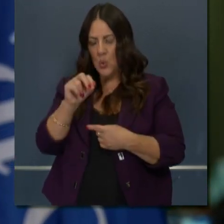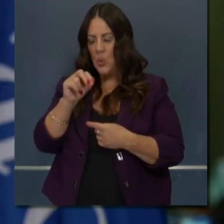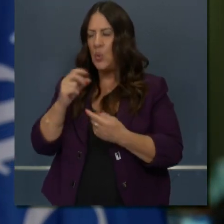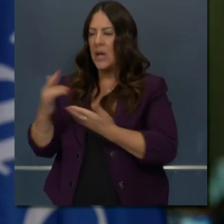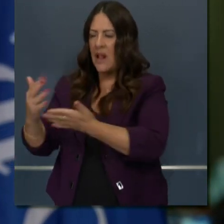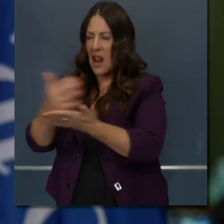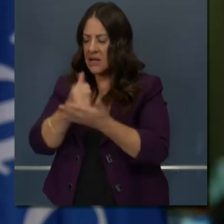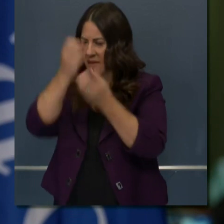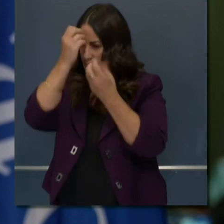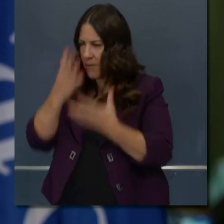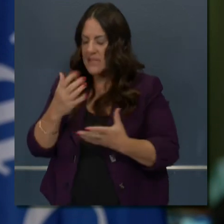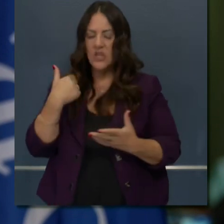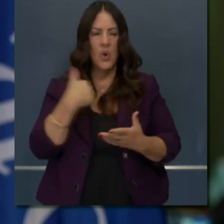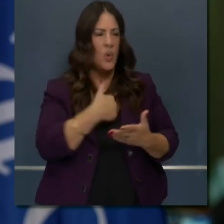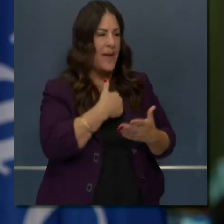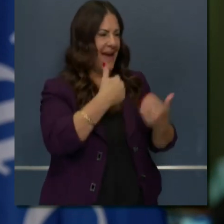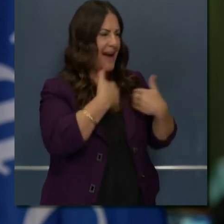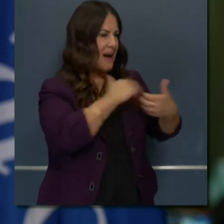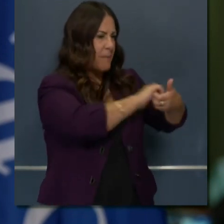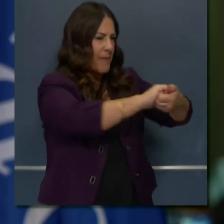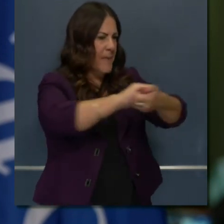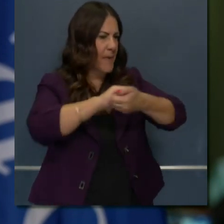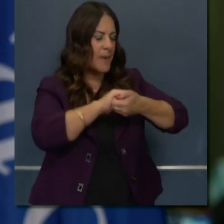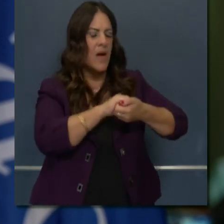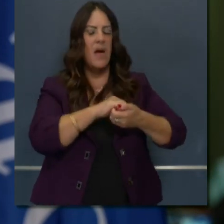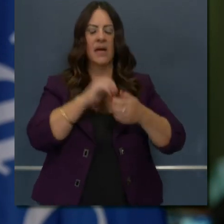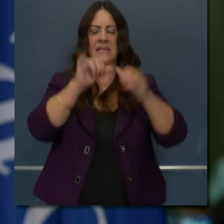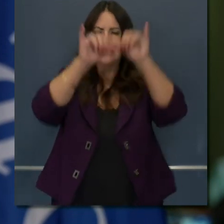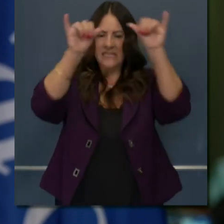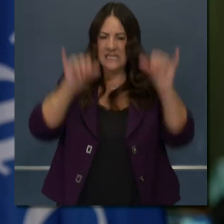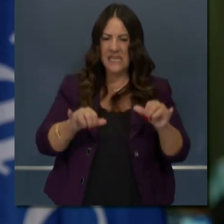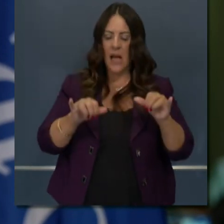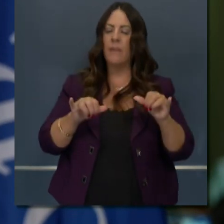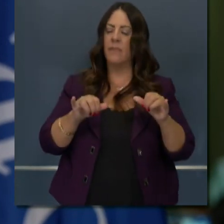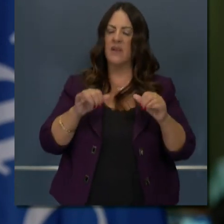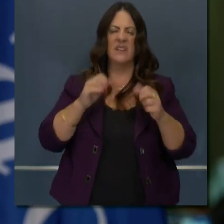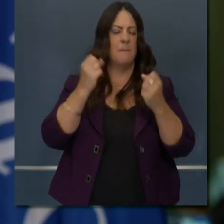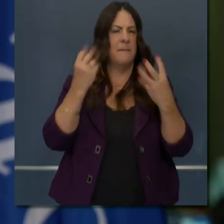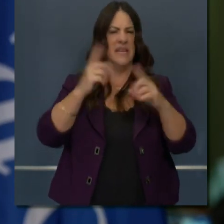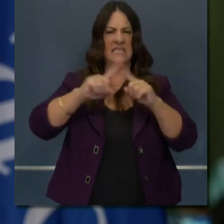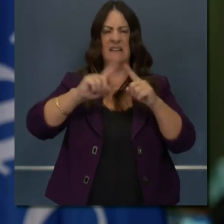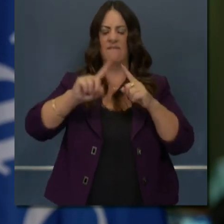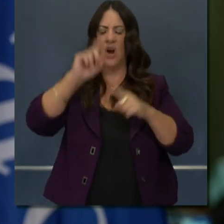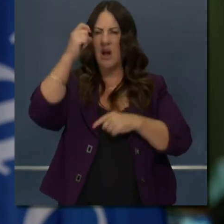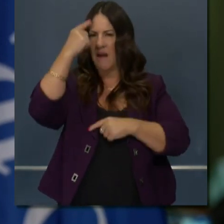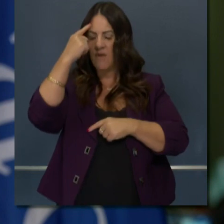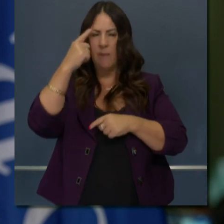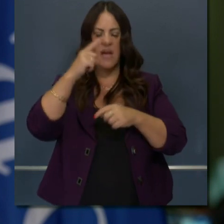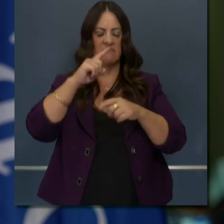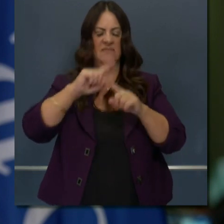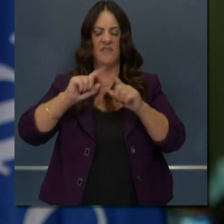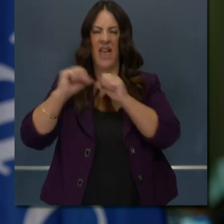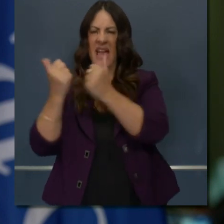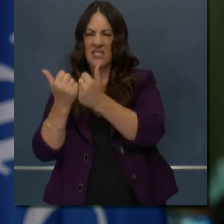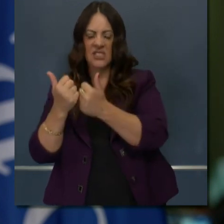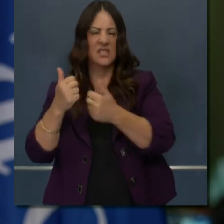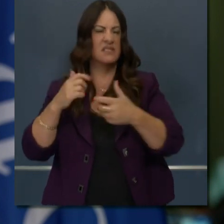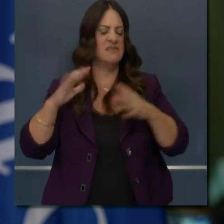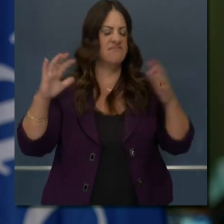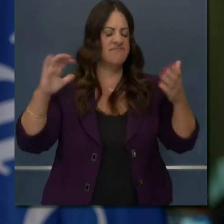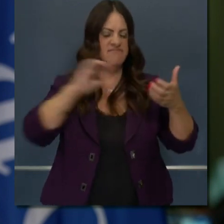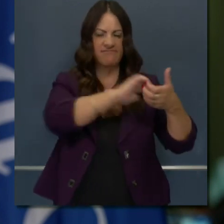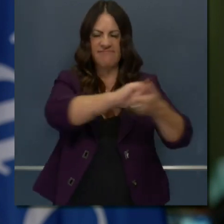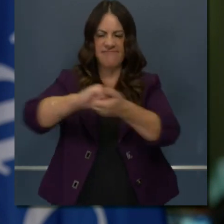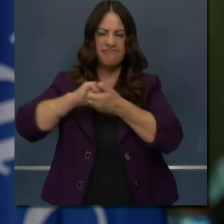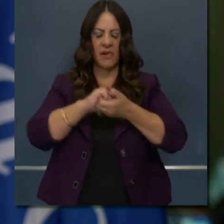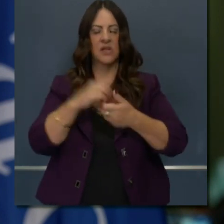entire state family, what we call our mutual aid system, which involves all the levels of local government, and being ready for whatever